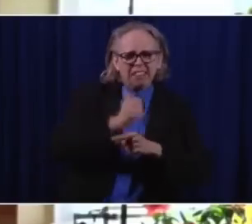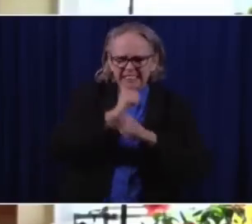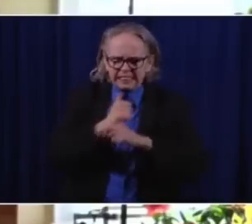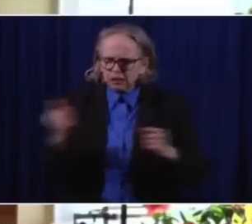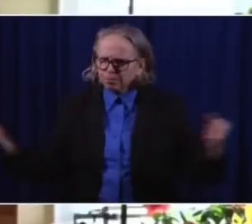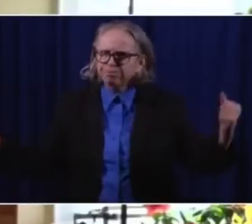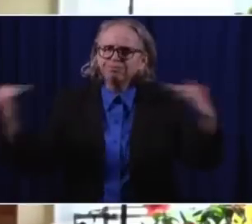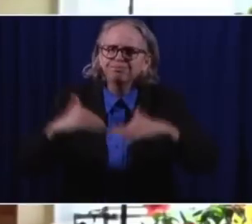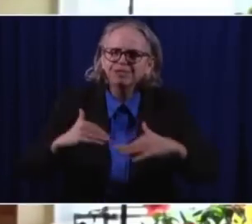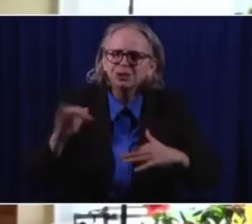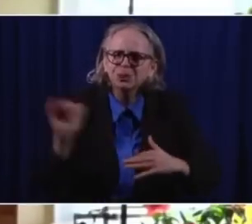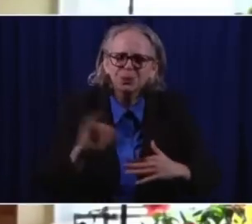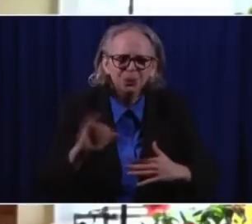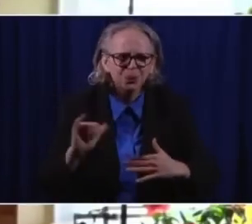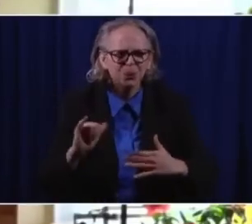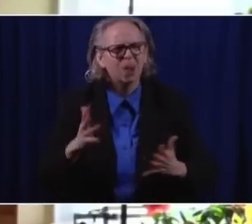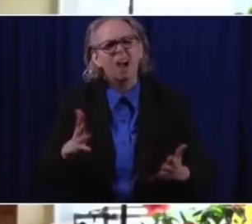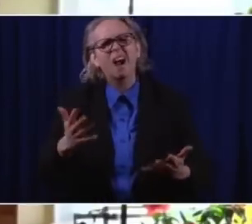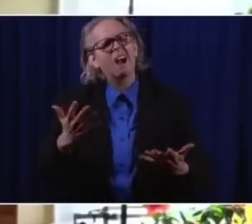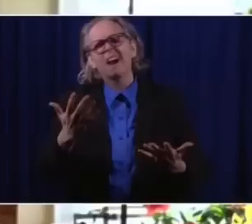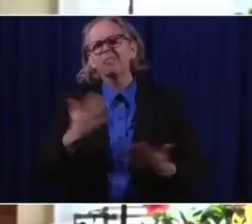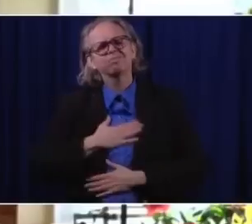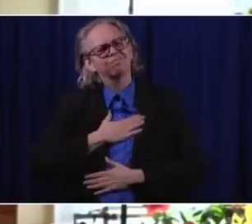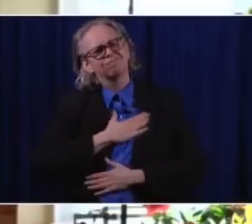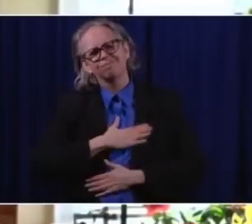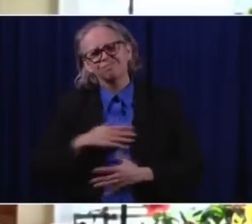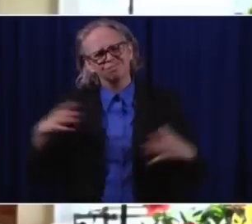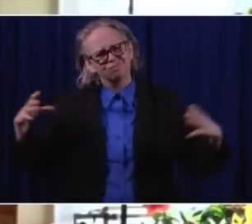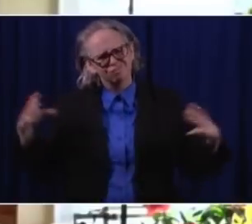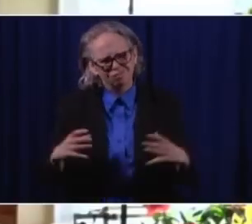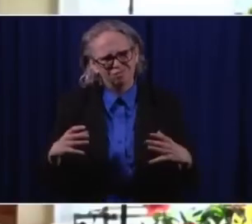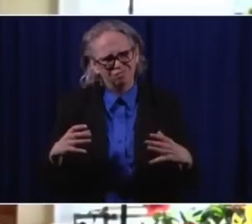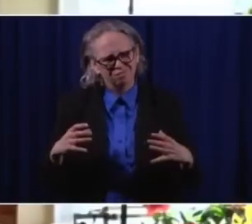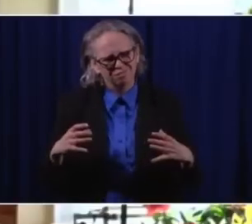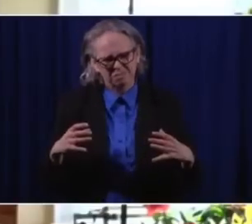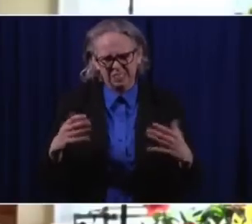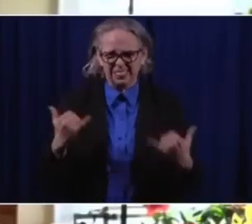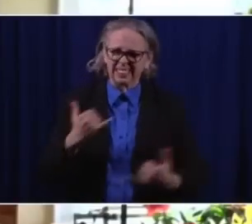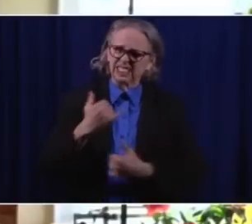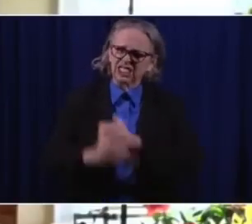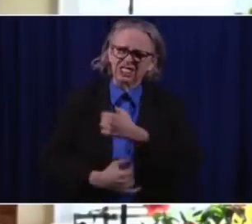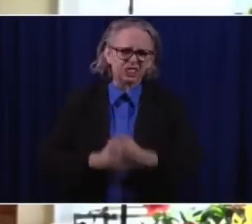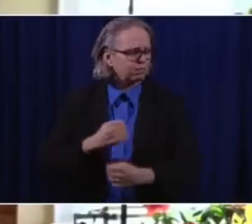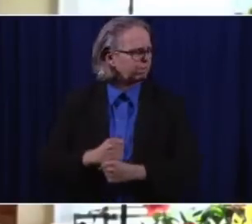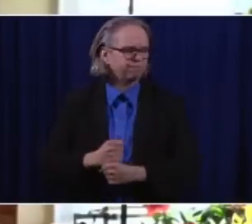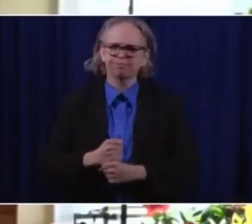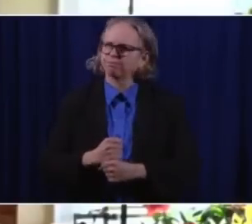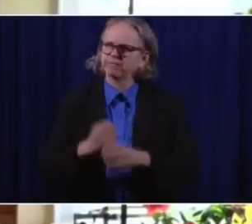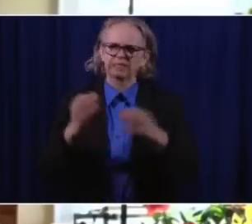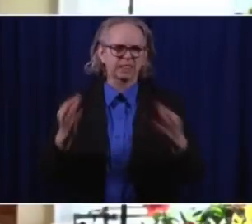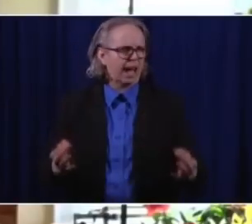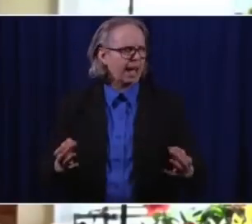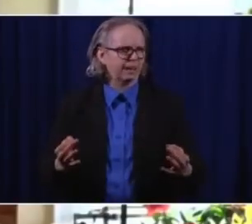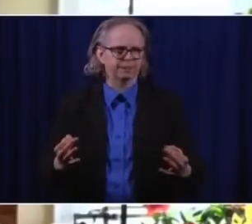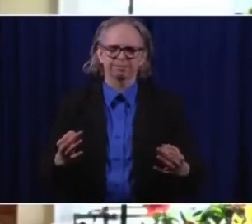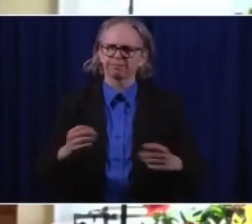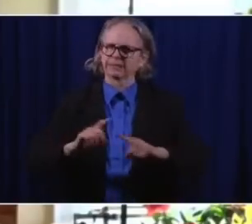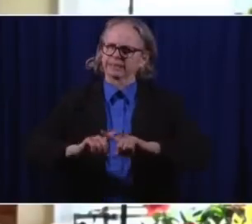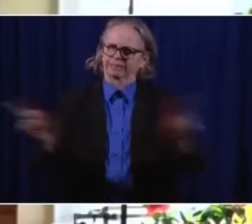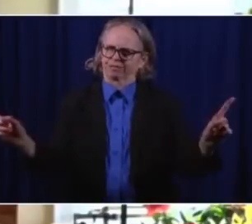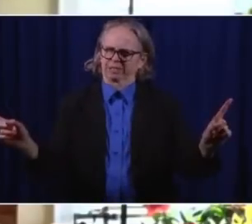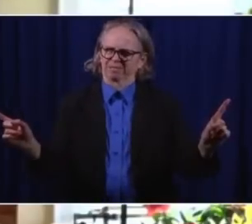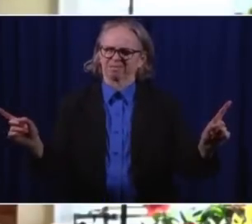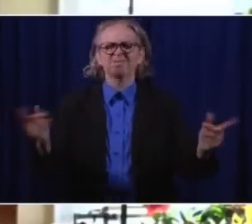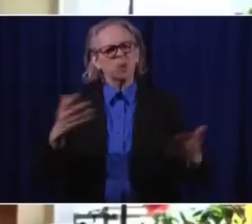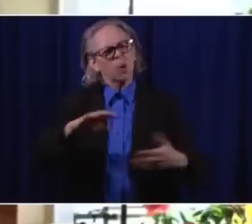year, it's just going to be different, and it really breaks my heart. Because we just